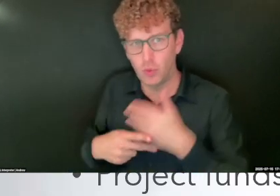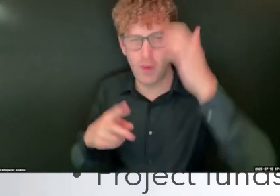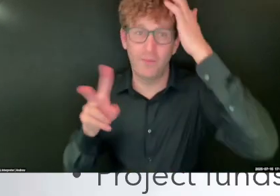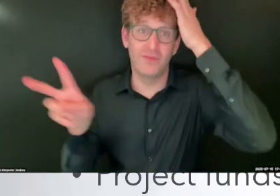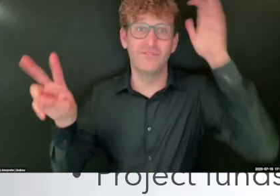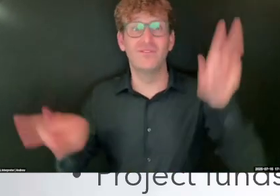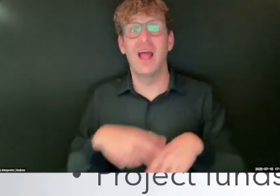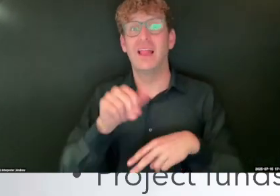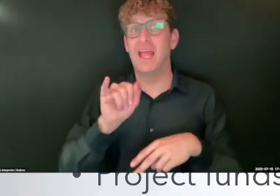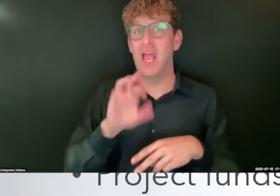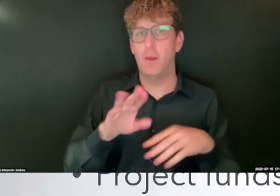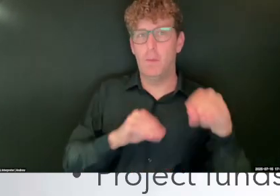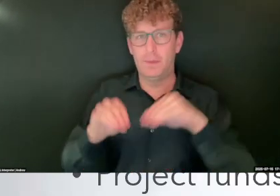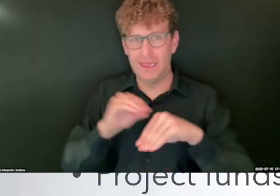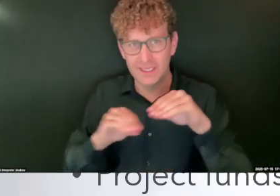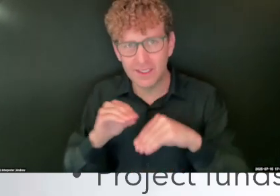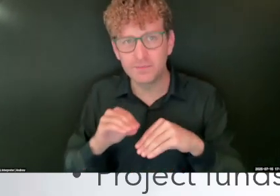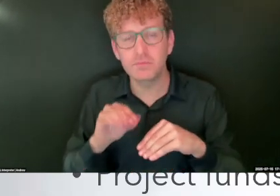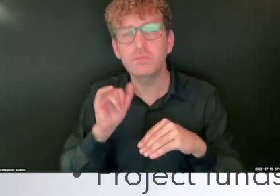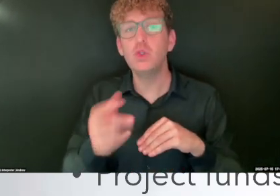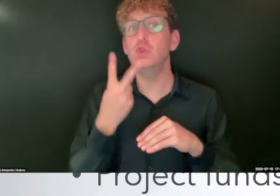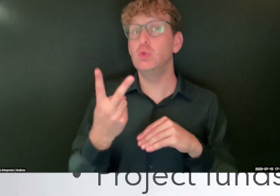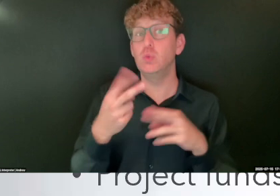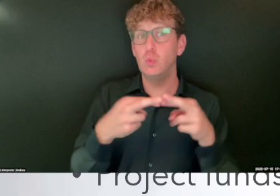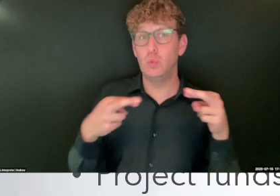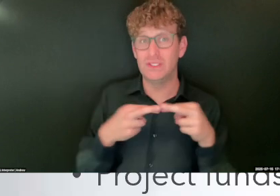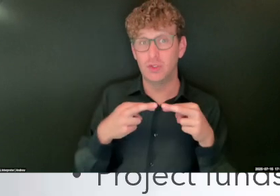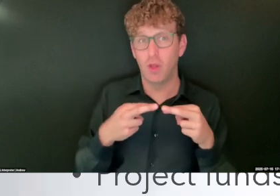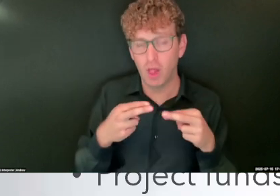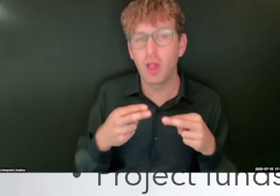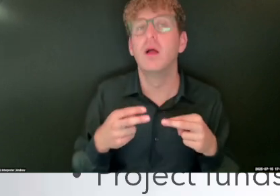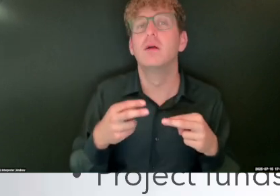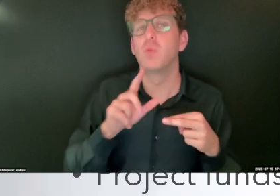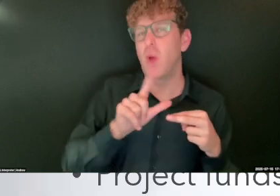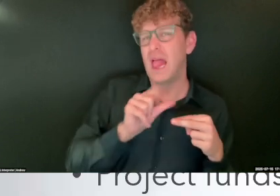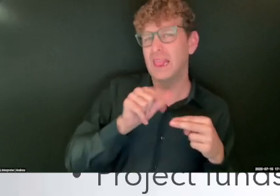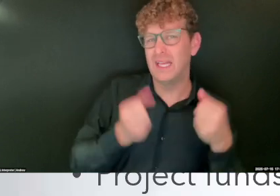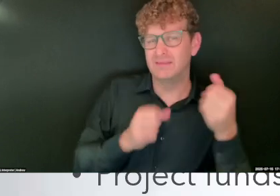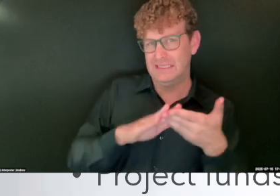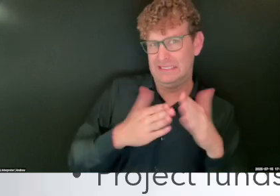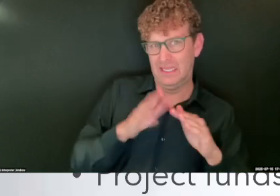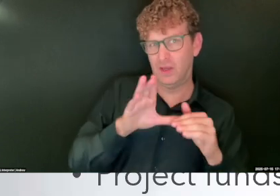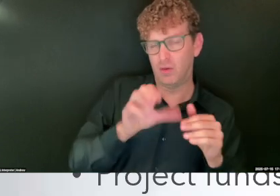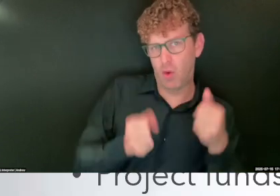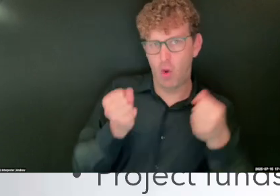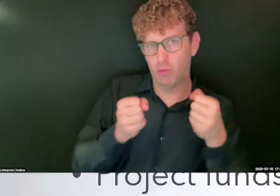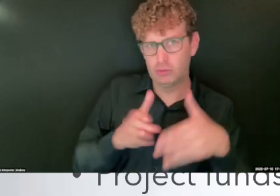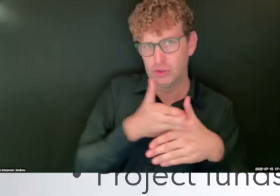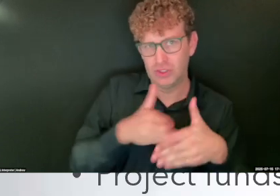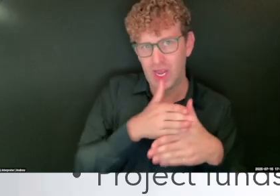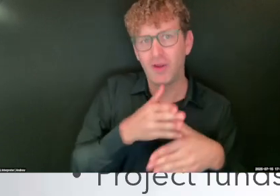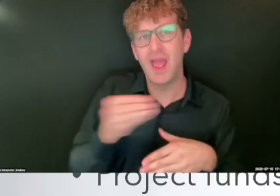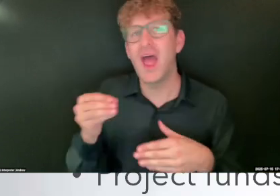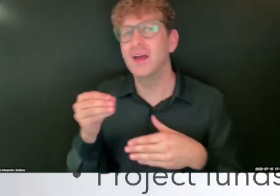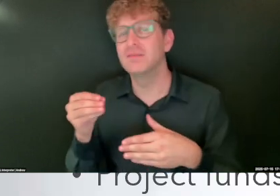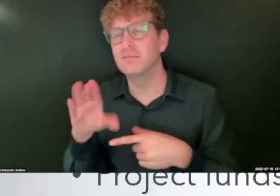Pilot Project, and Our Community Car Share Sacramento, have operations that are being retailored for continued service as CARB's